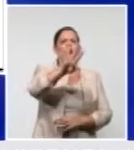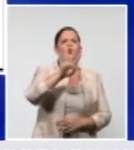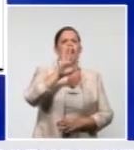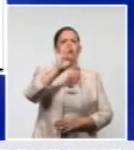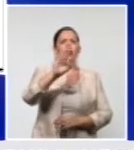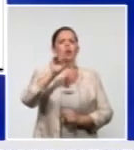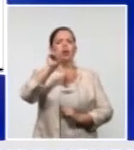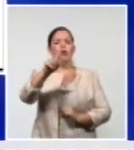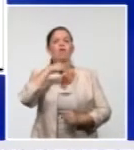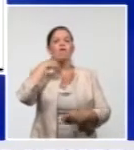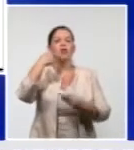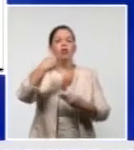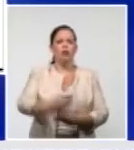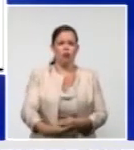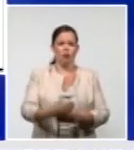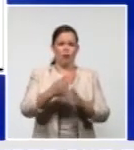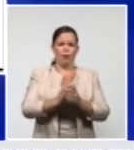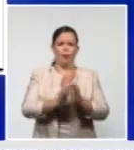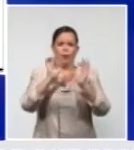yesterday,